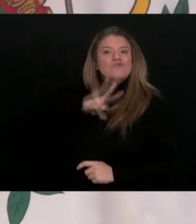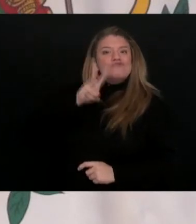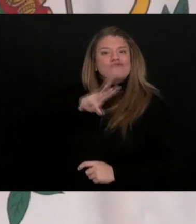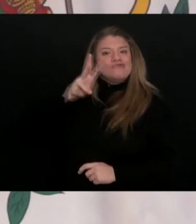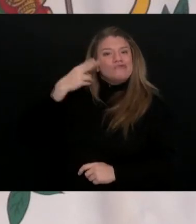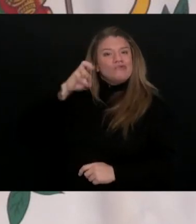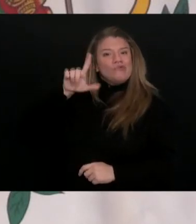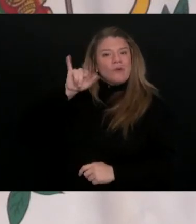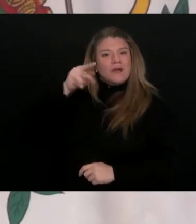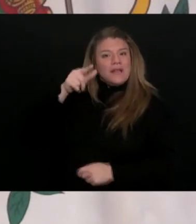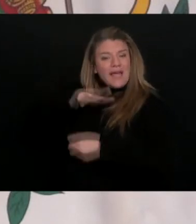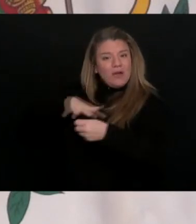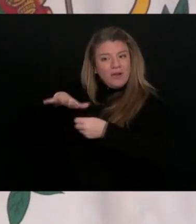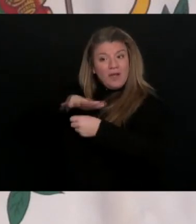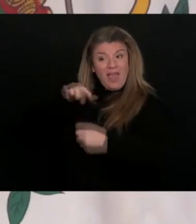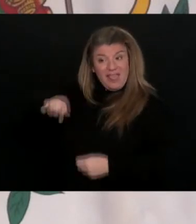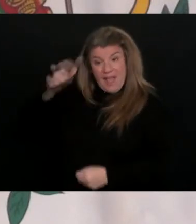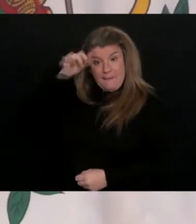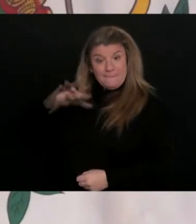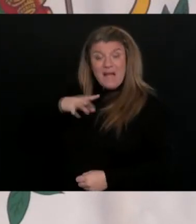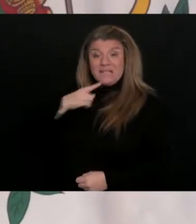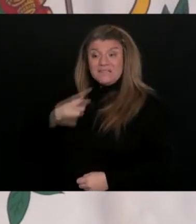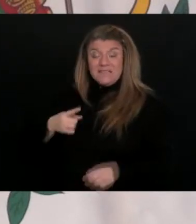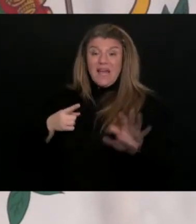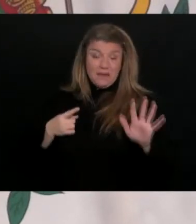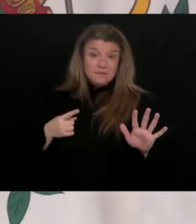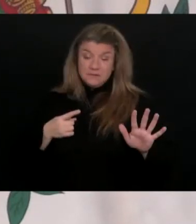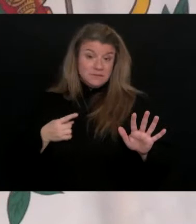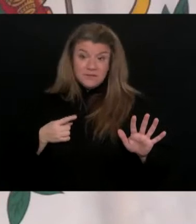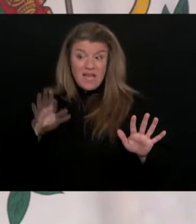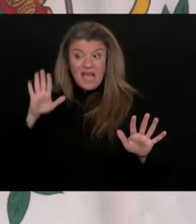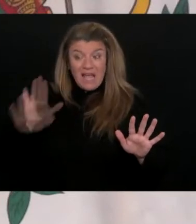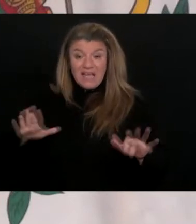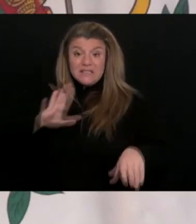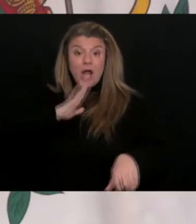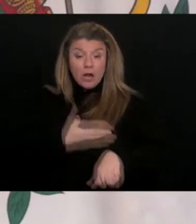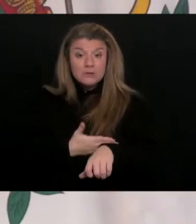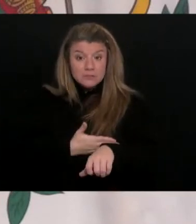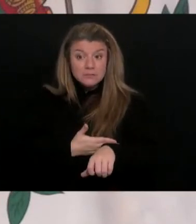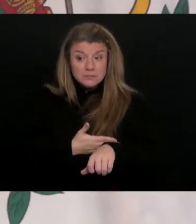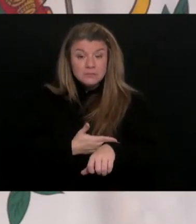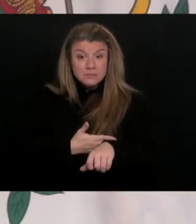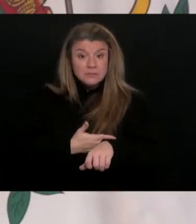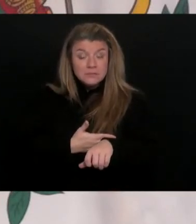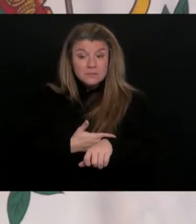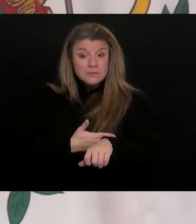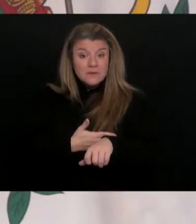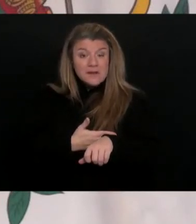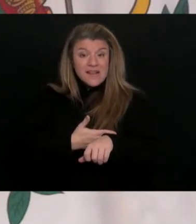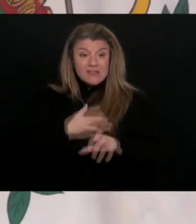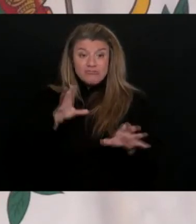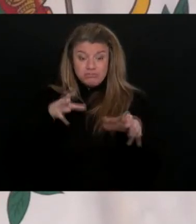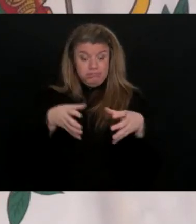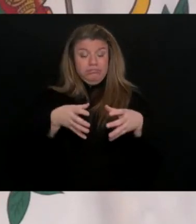of the guys said, without any question, his daughter that falls right in this age group right here, without